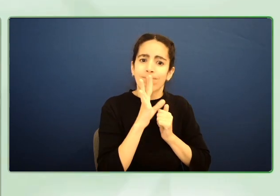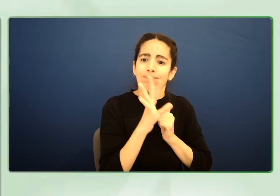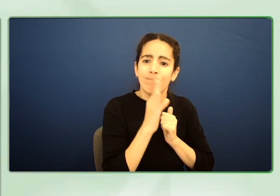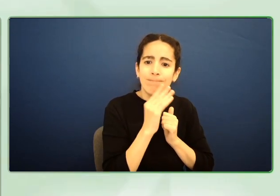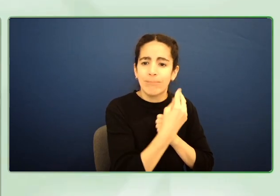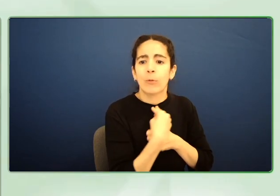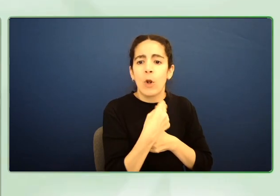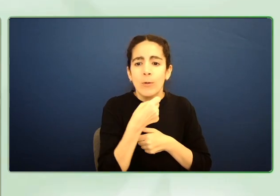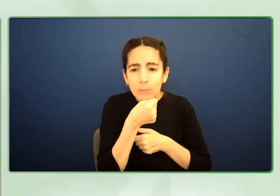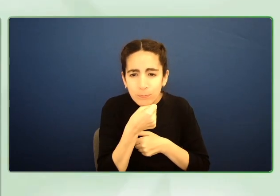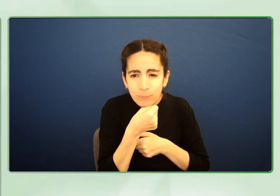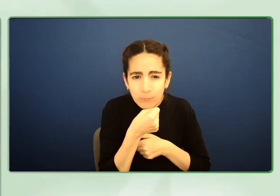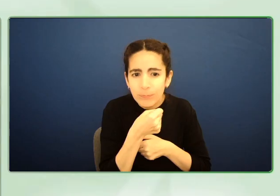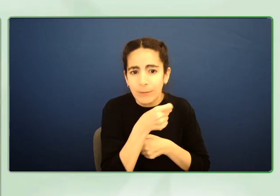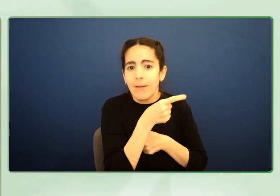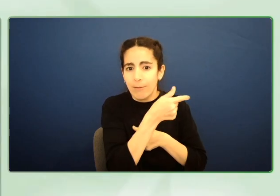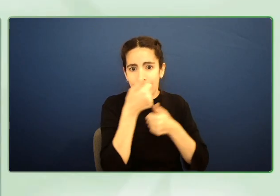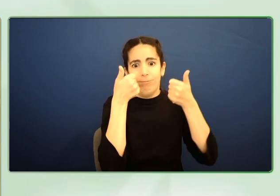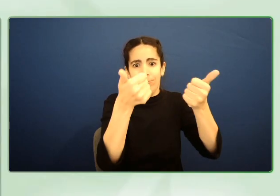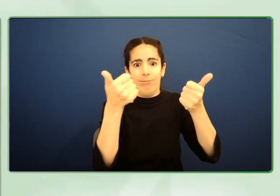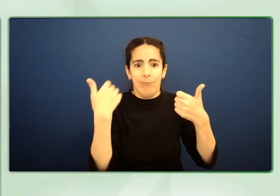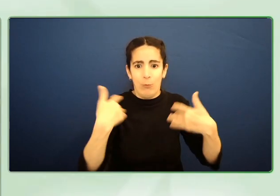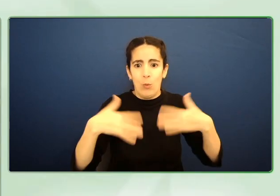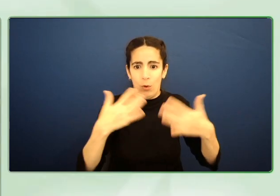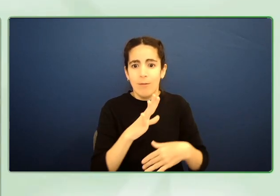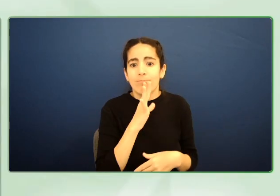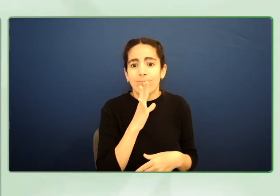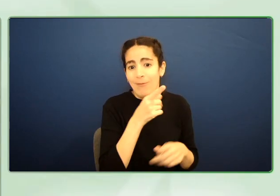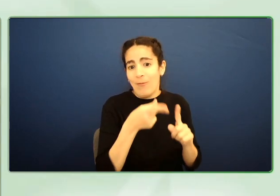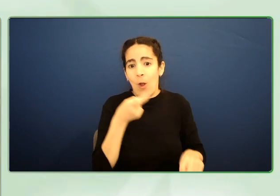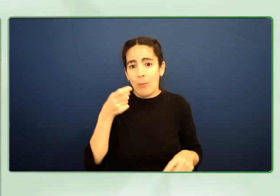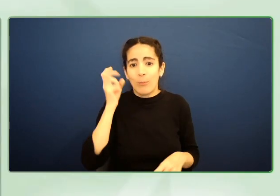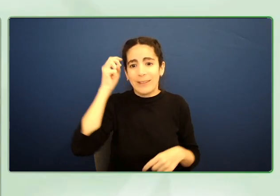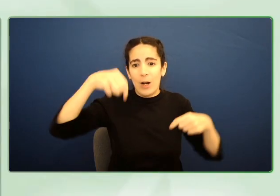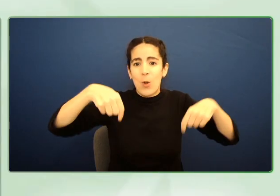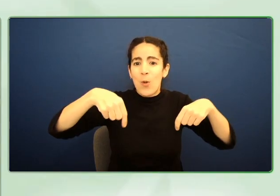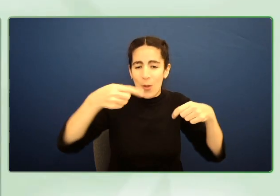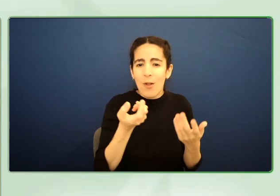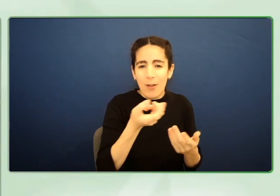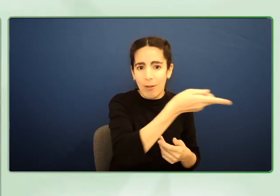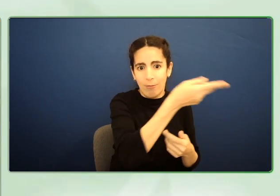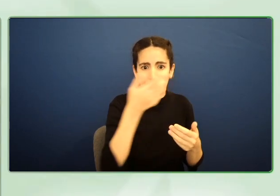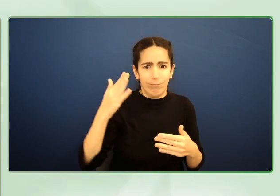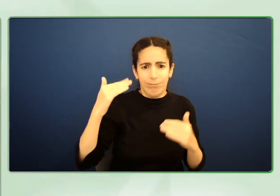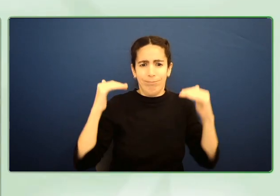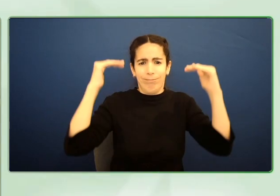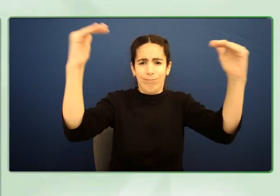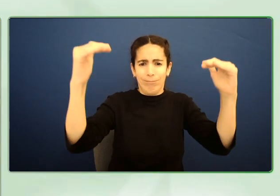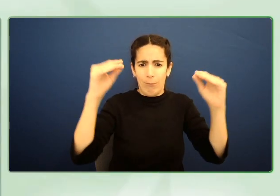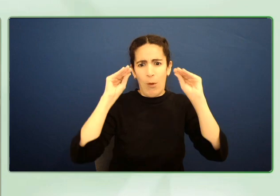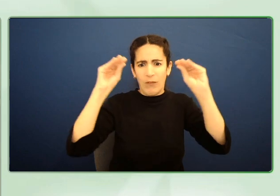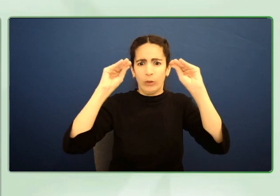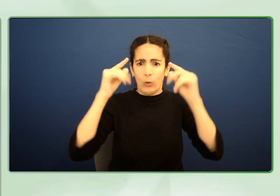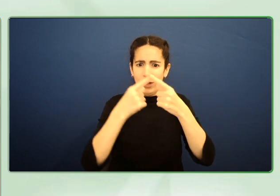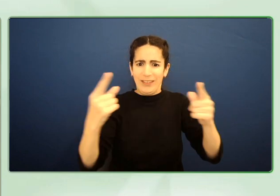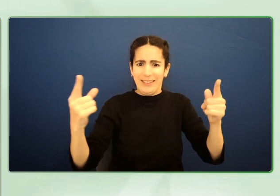mouth. She's professor. She's professor at the faculty, and she's, you trust me, I always say, that